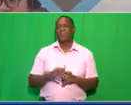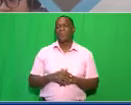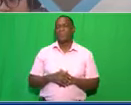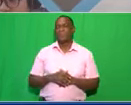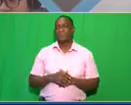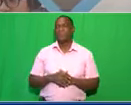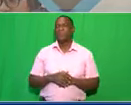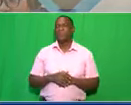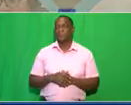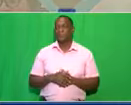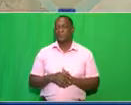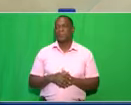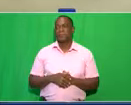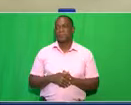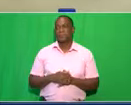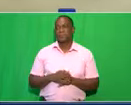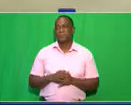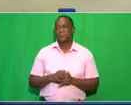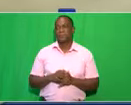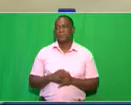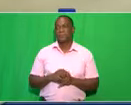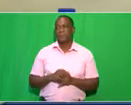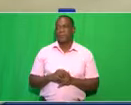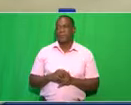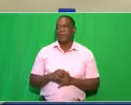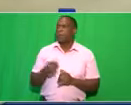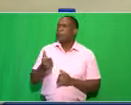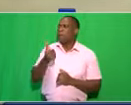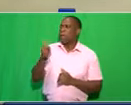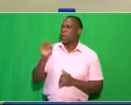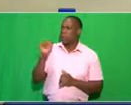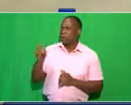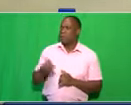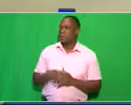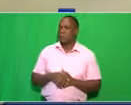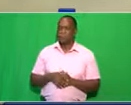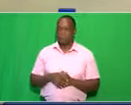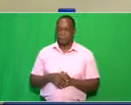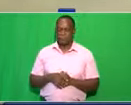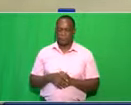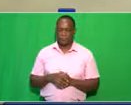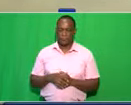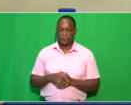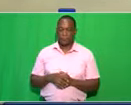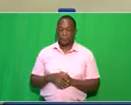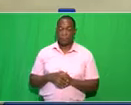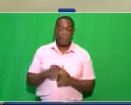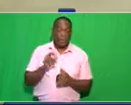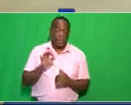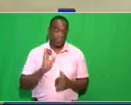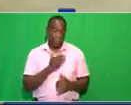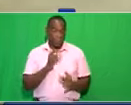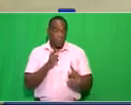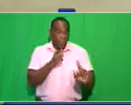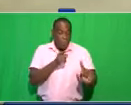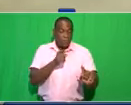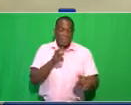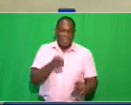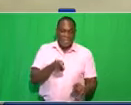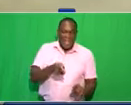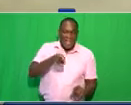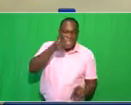Another question for you, Dr. Allen, so don't take off your mic. Since our goal is a high achievement model, we need